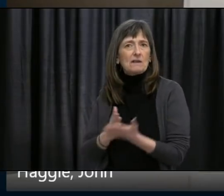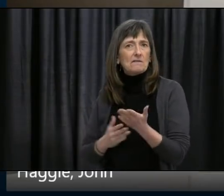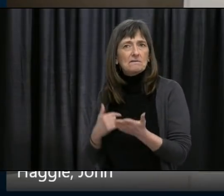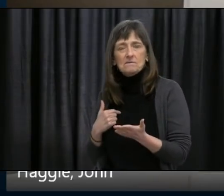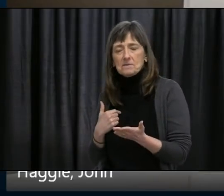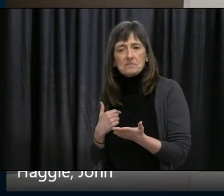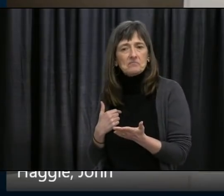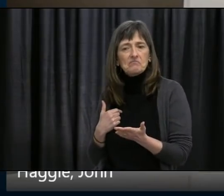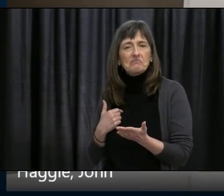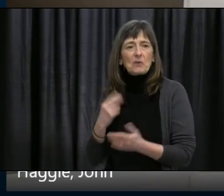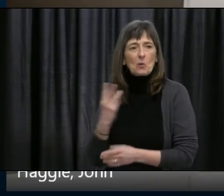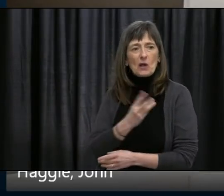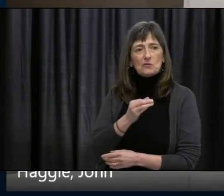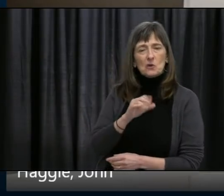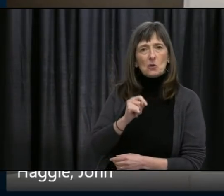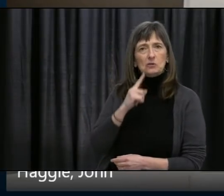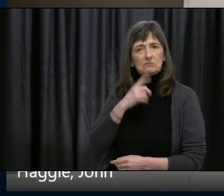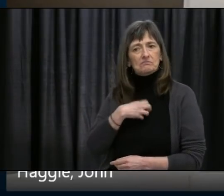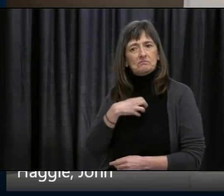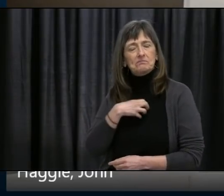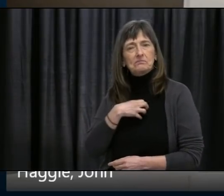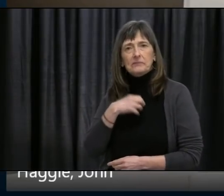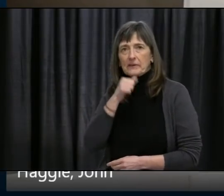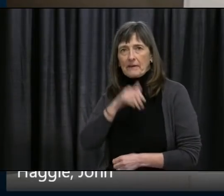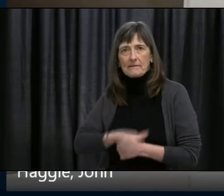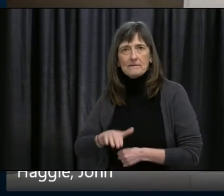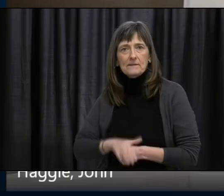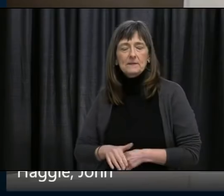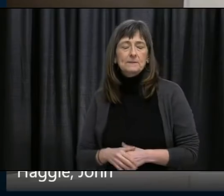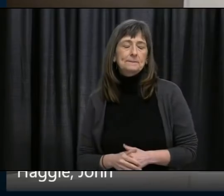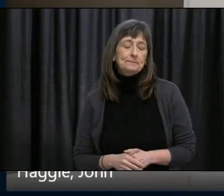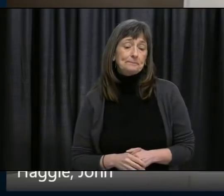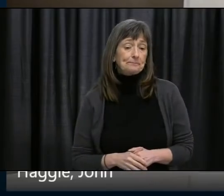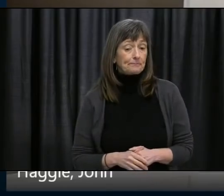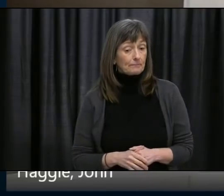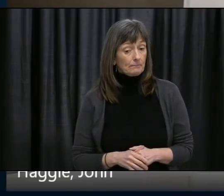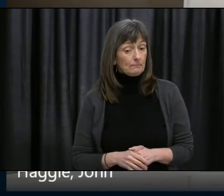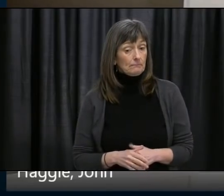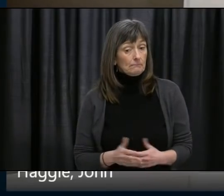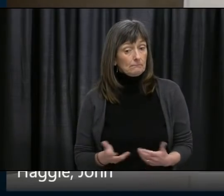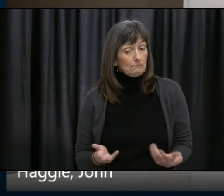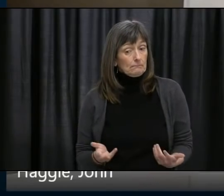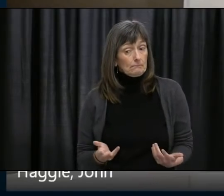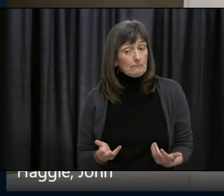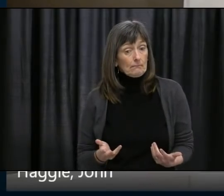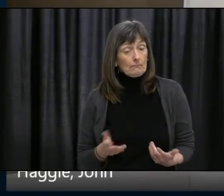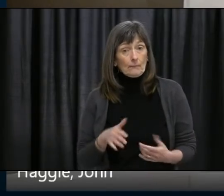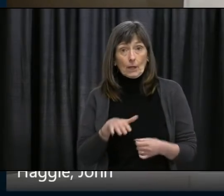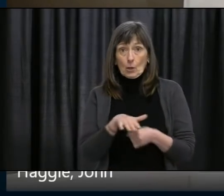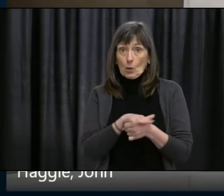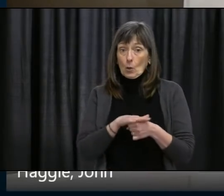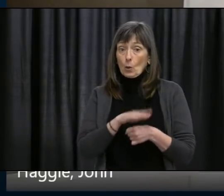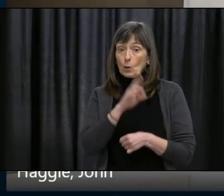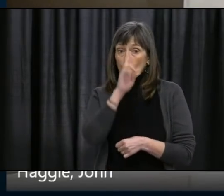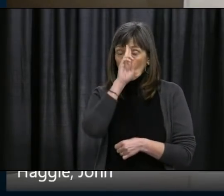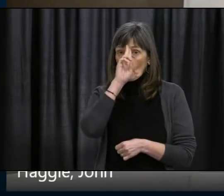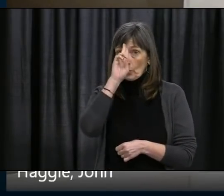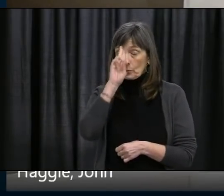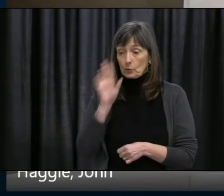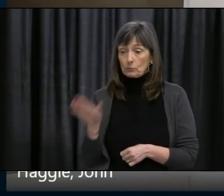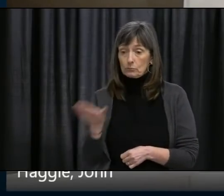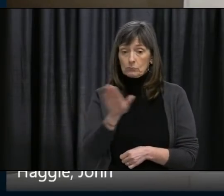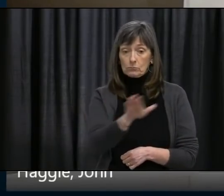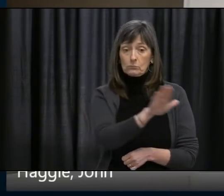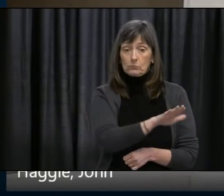This came from the West Coast. What do you say to them? Well, my understanding is that the regional health authorities work with